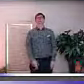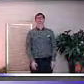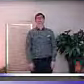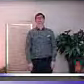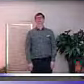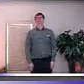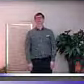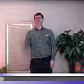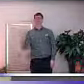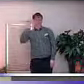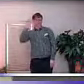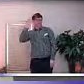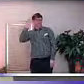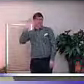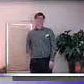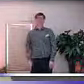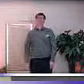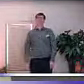Hi.